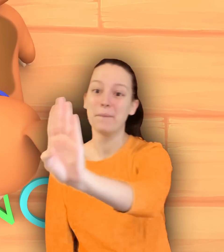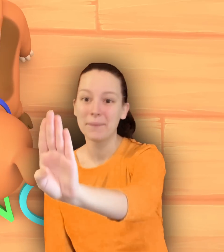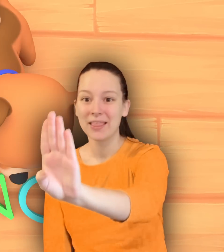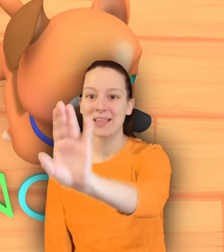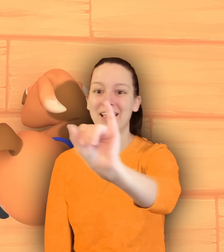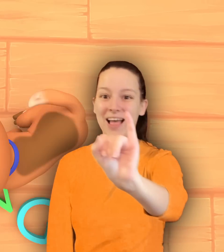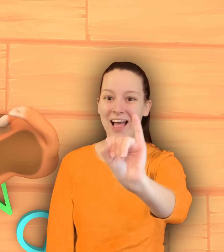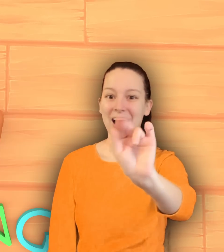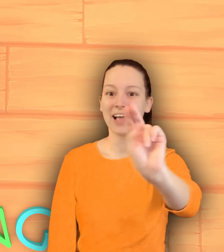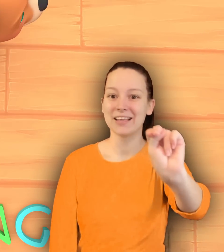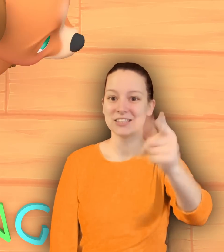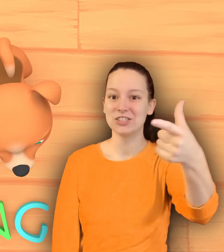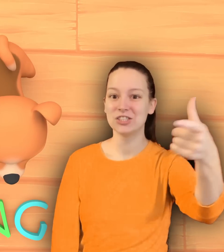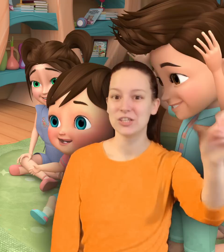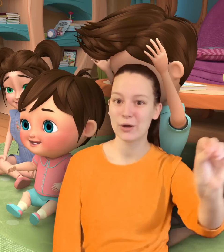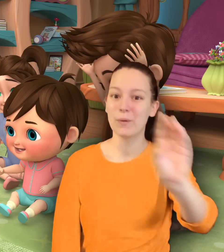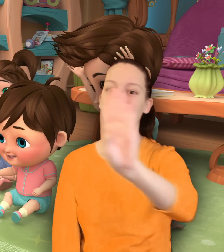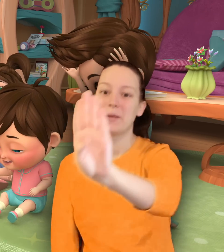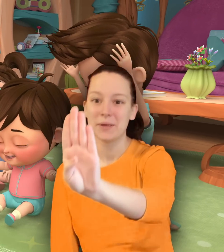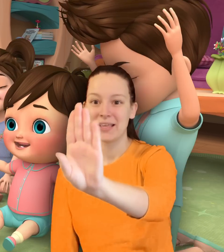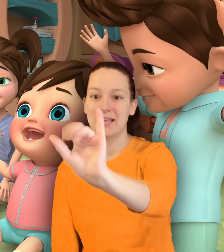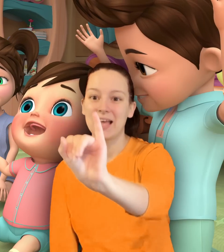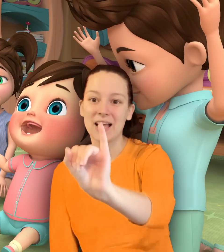B-I-N-G-O, B-I-N-G-O,